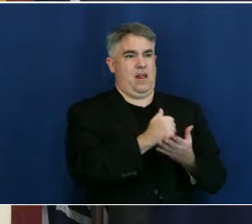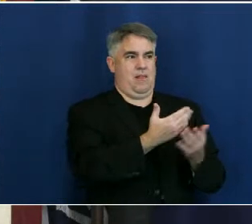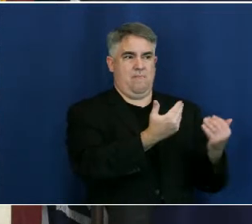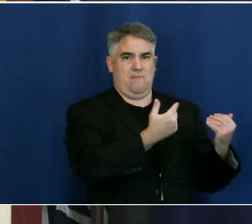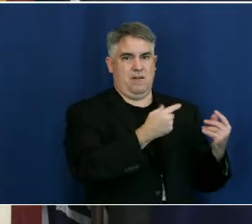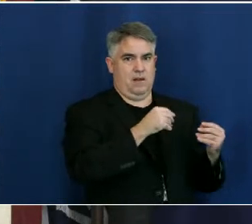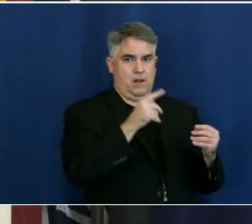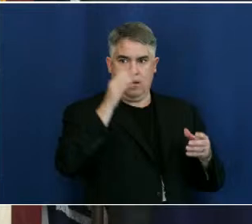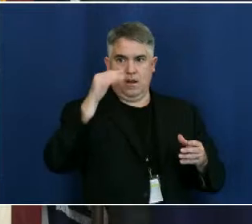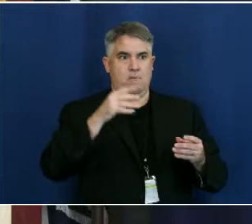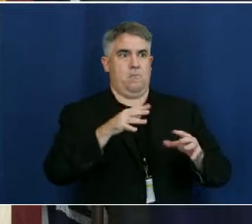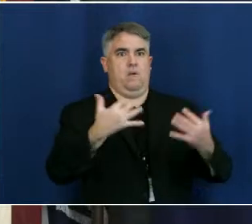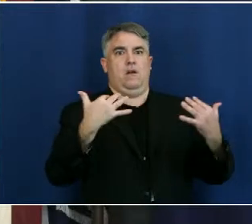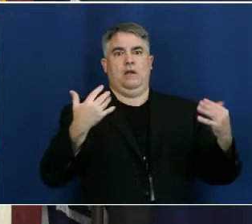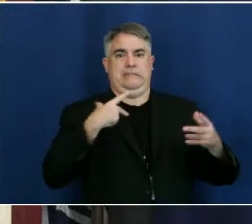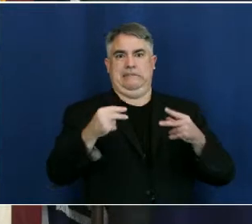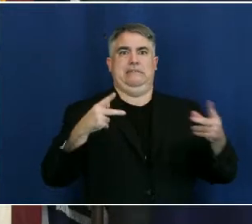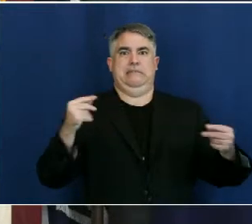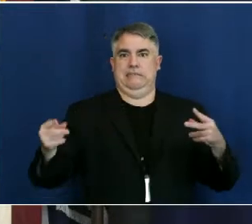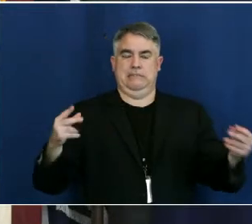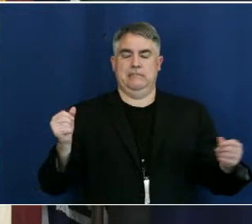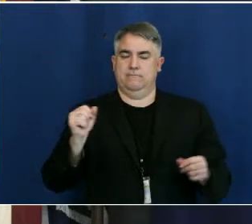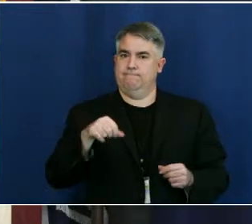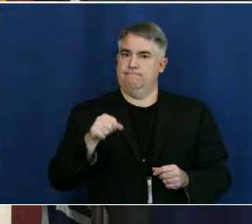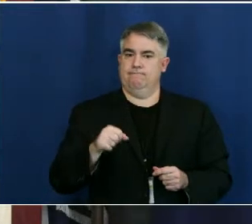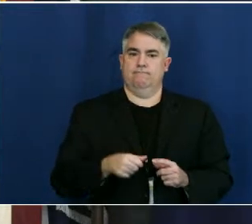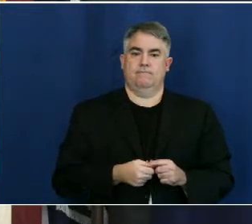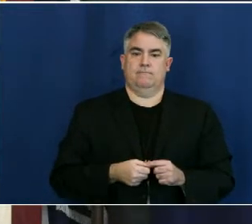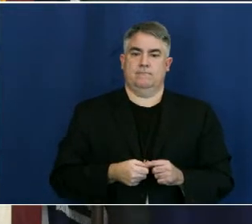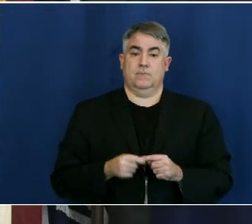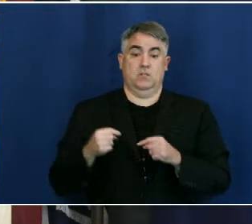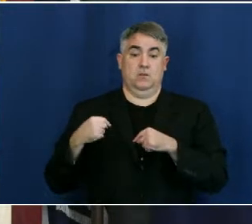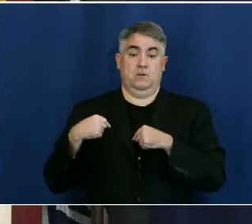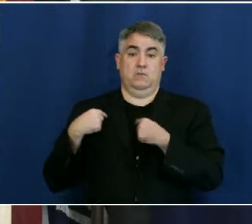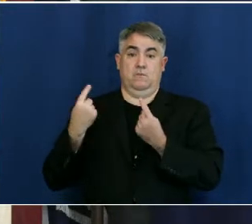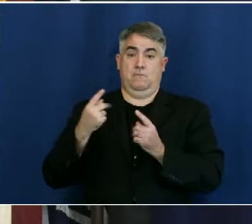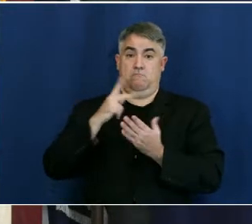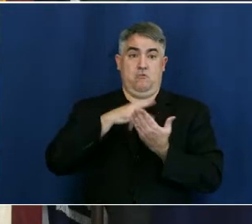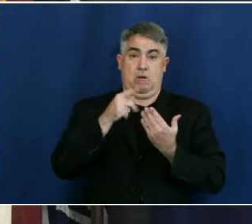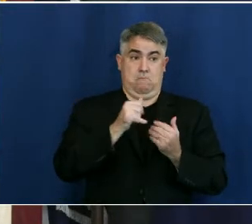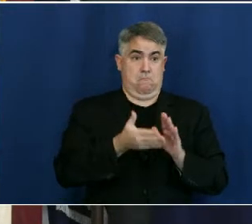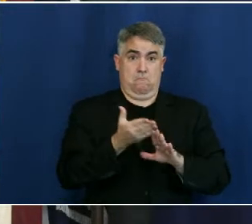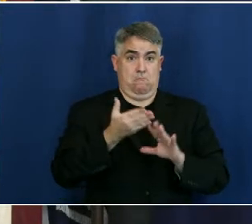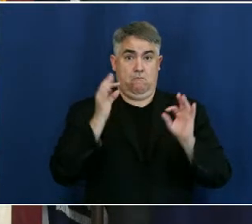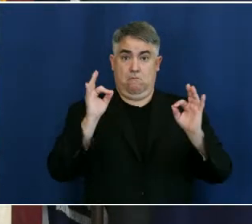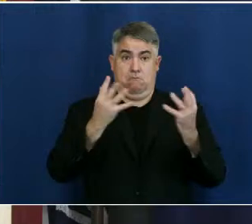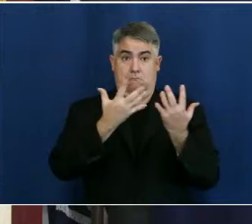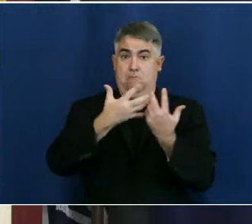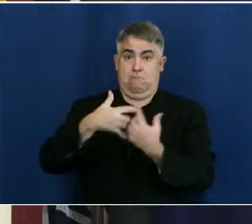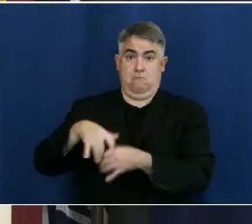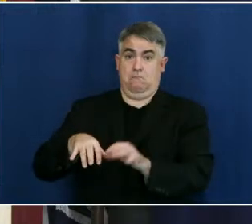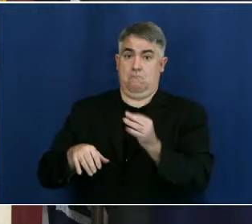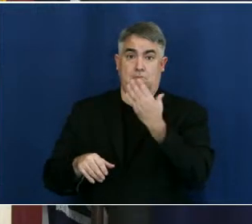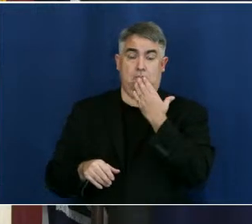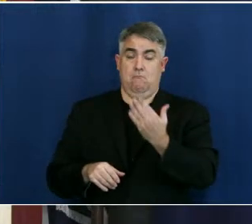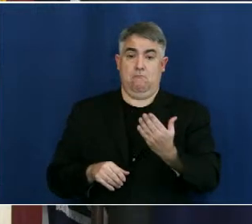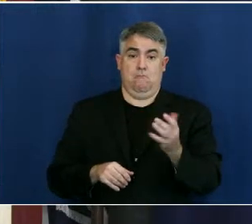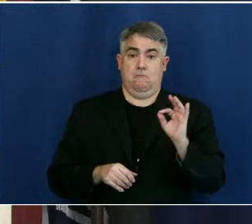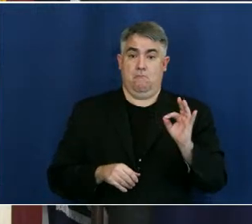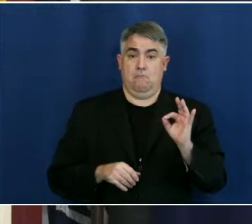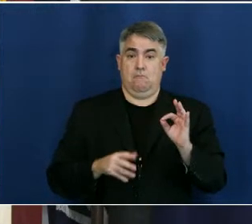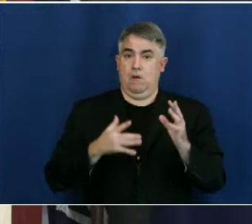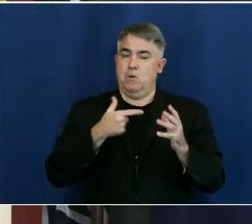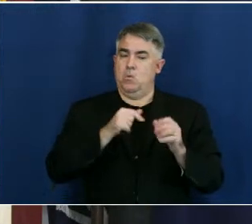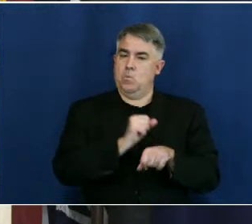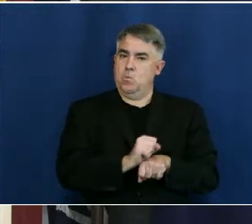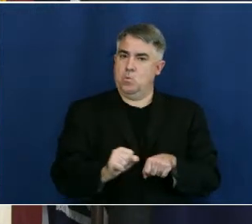well. And it is much more work when you're doing smaller numbers of vaccines and you're having to move locations like you do with a long-term care